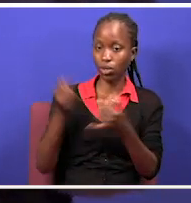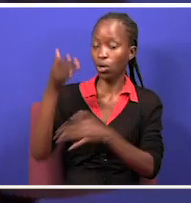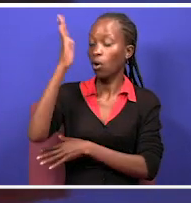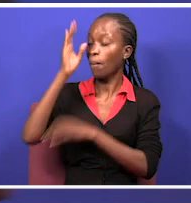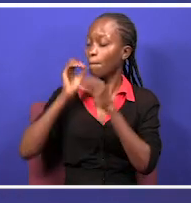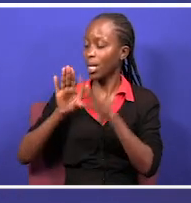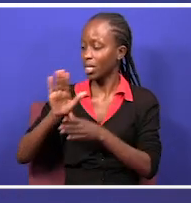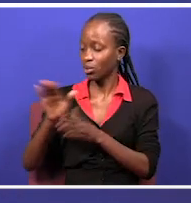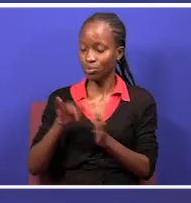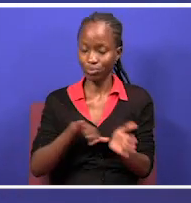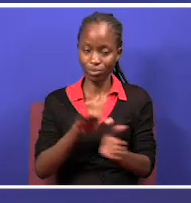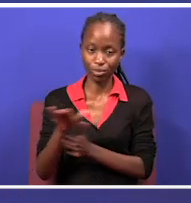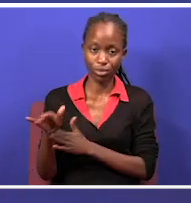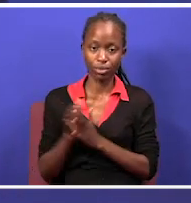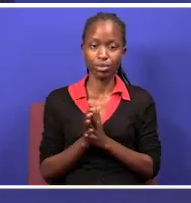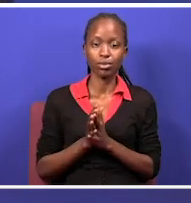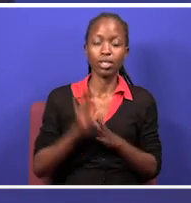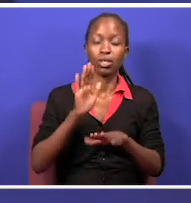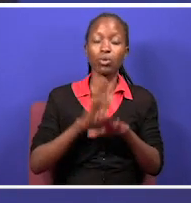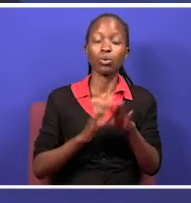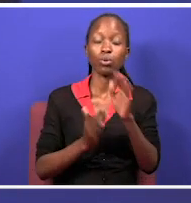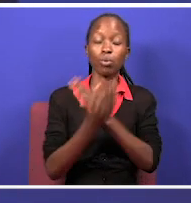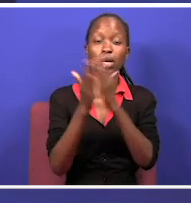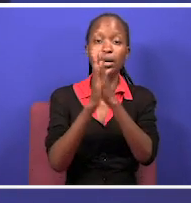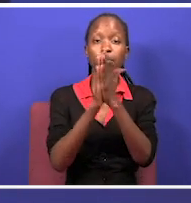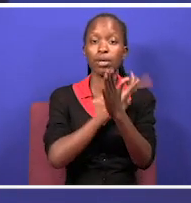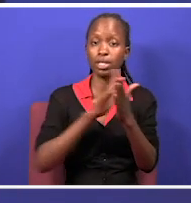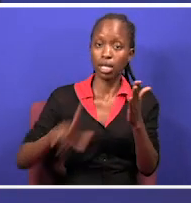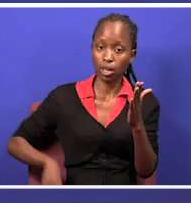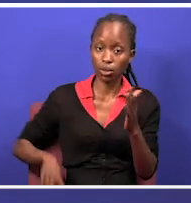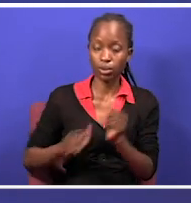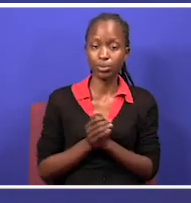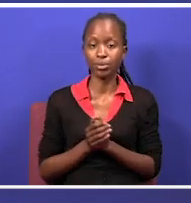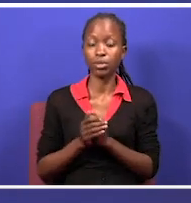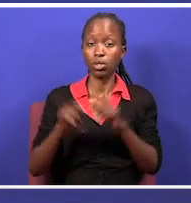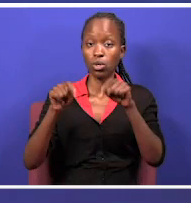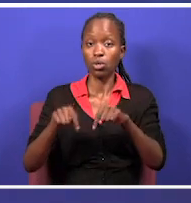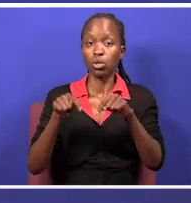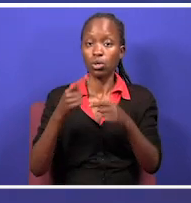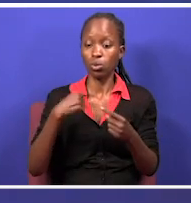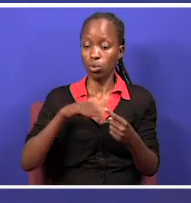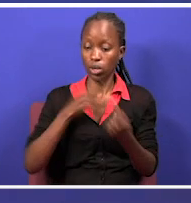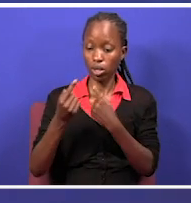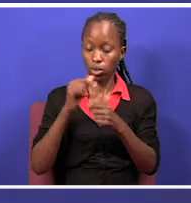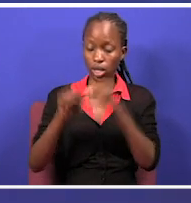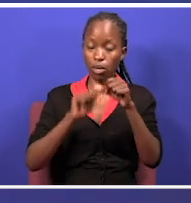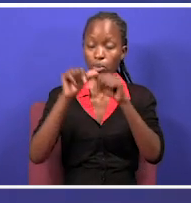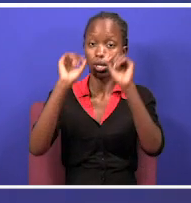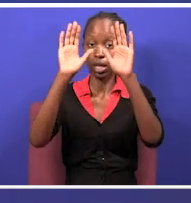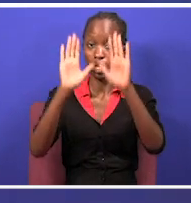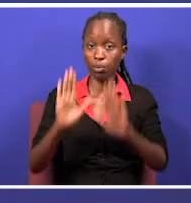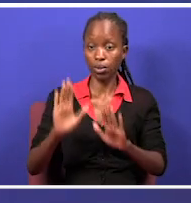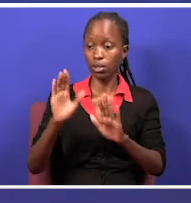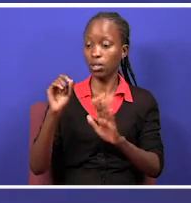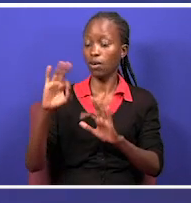you. Good morning and praise the Lord. Today we are talking about the significance of the